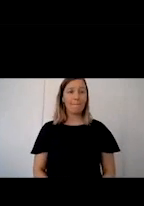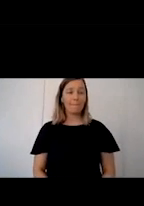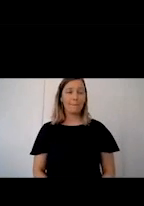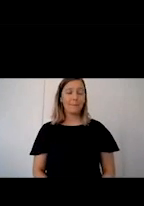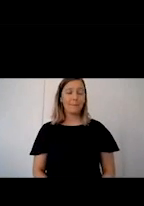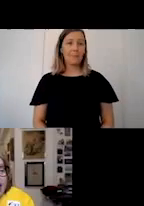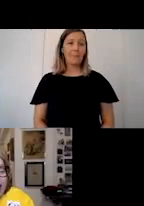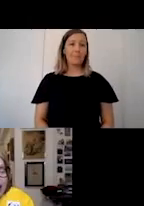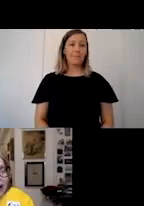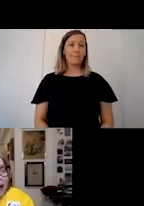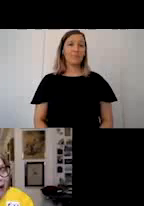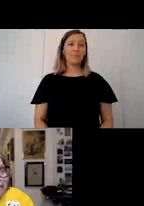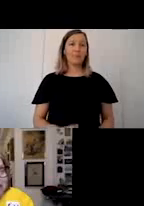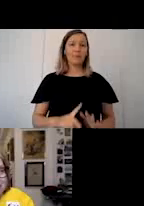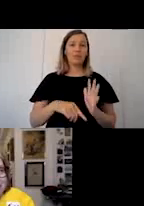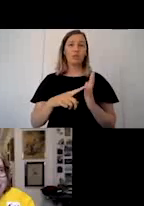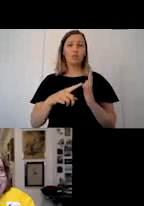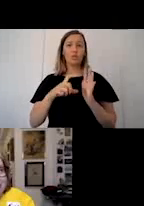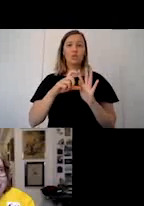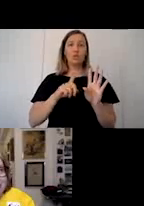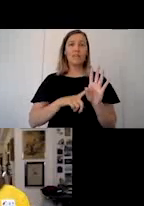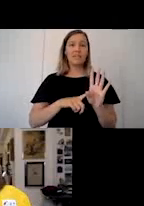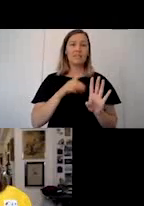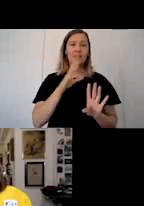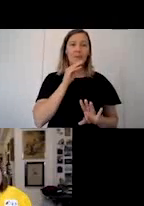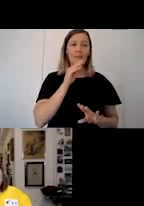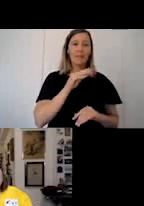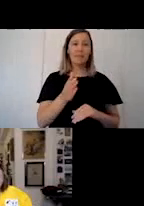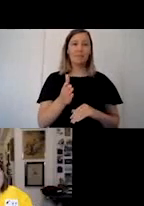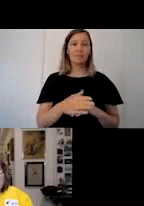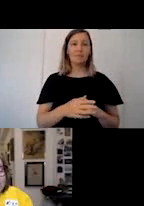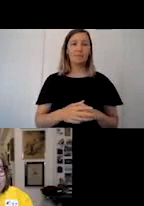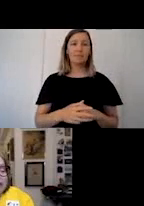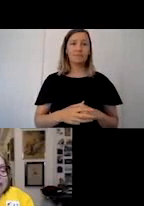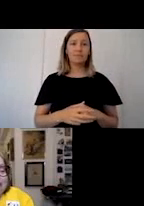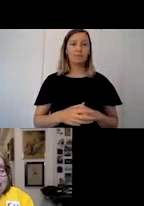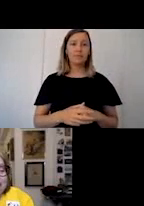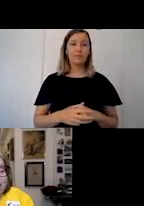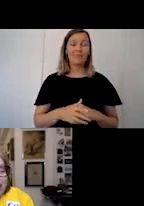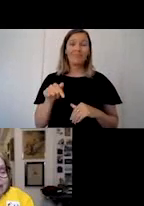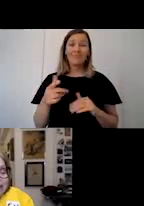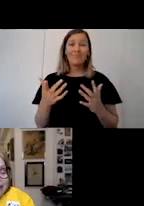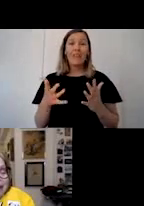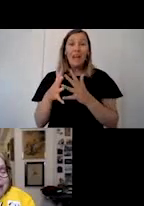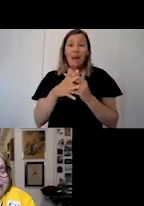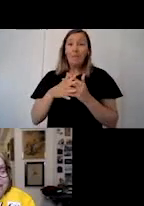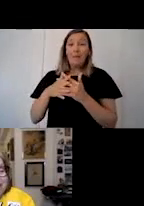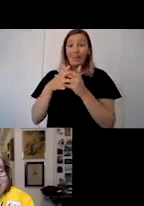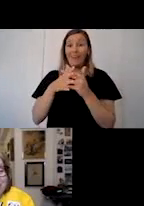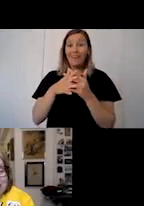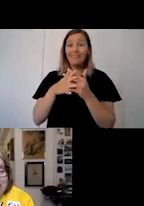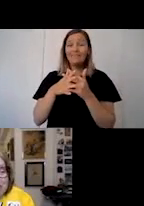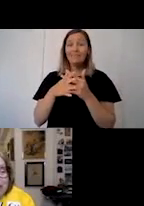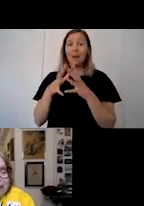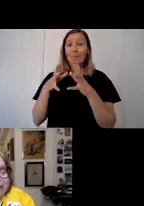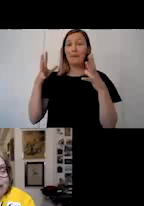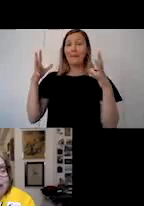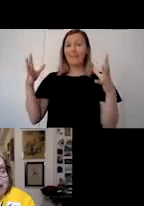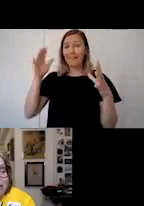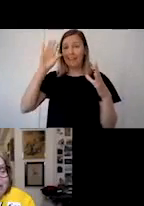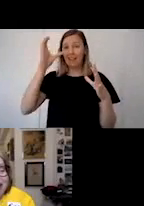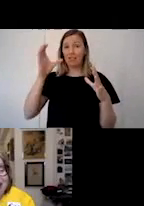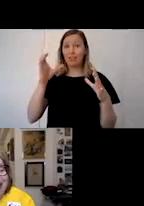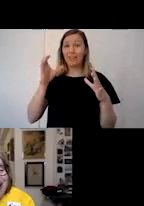So I would say that in a country the size of the US, obviously everybody doesn't agree